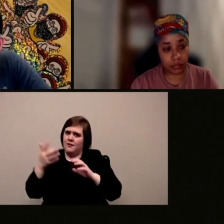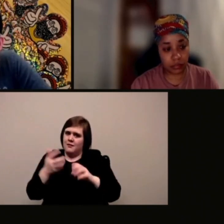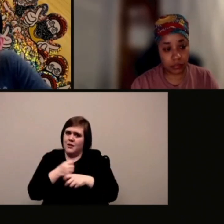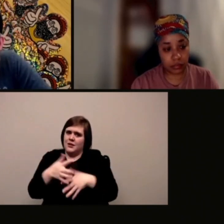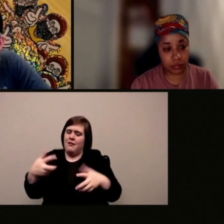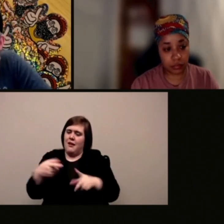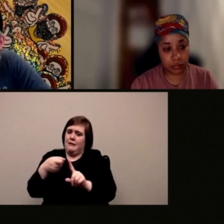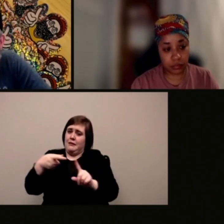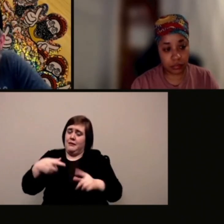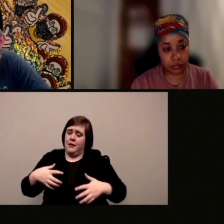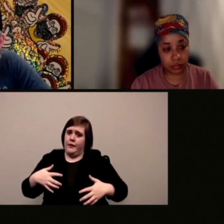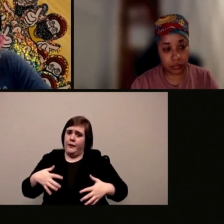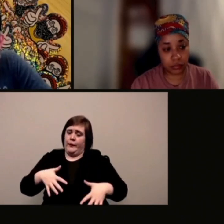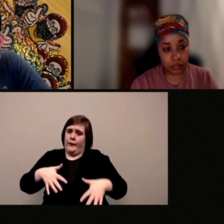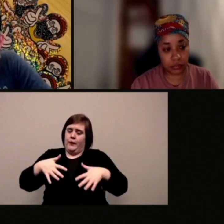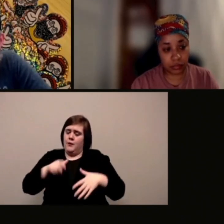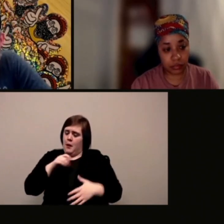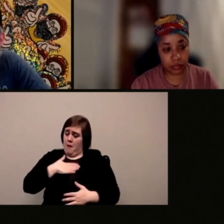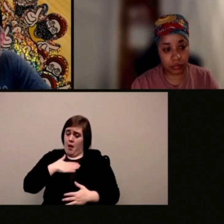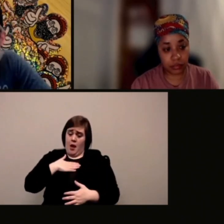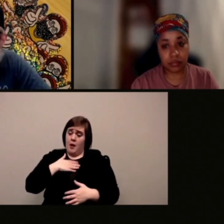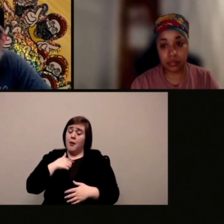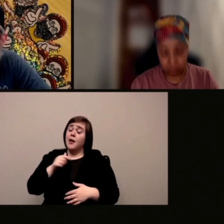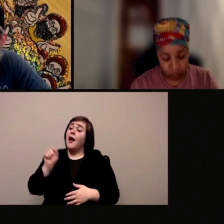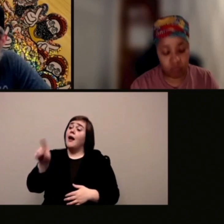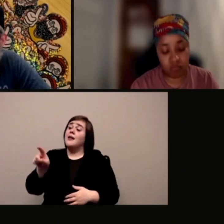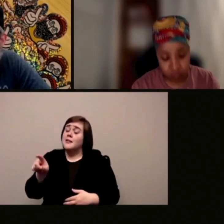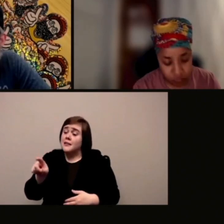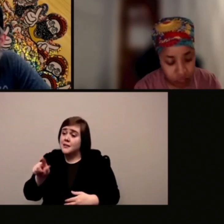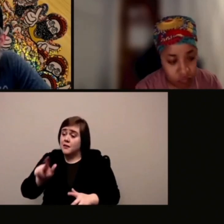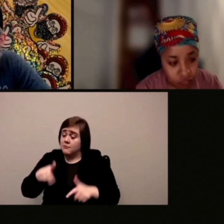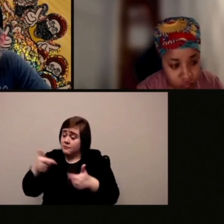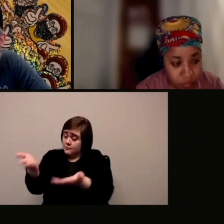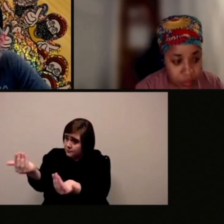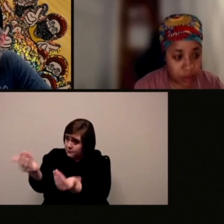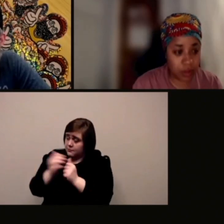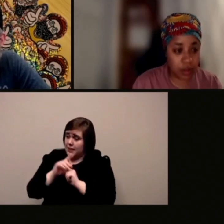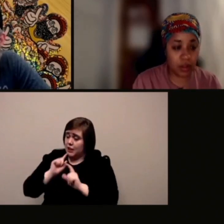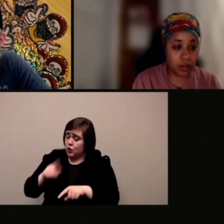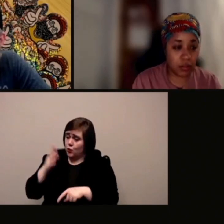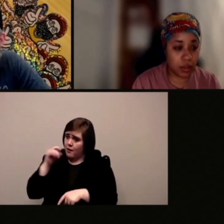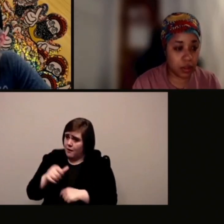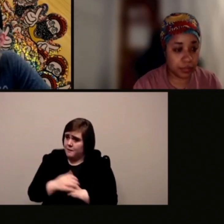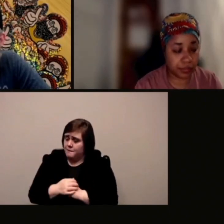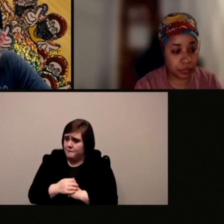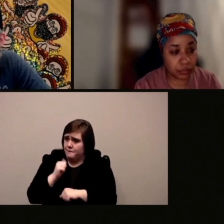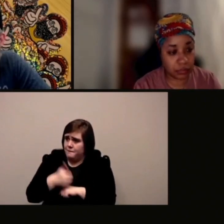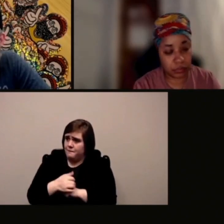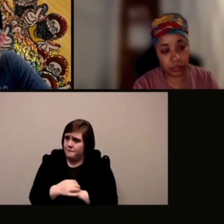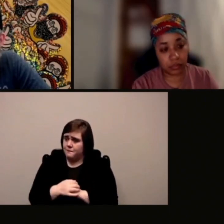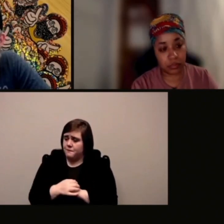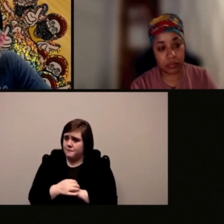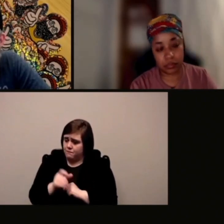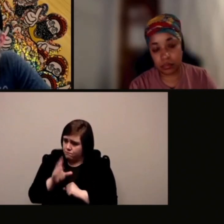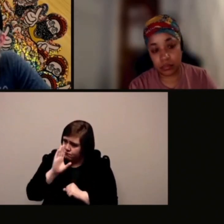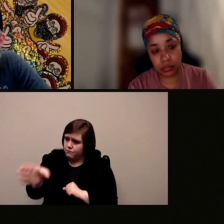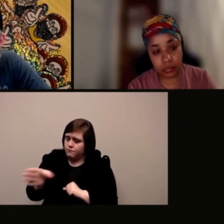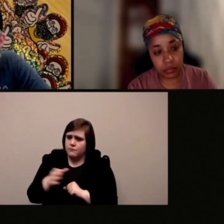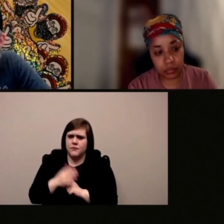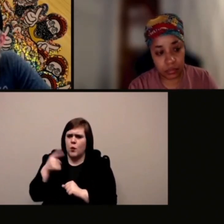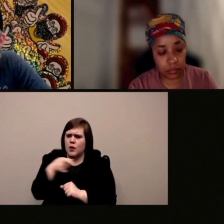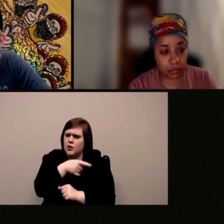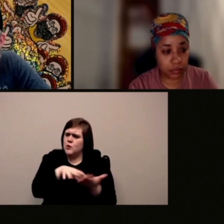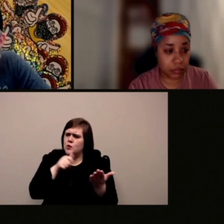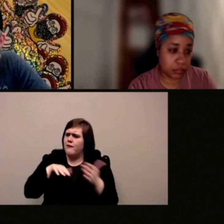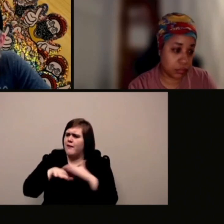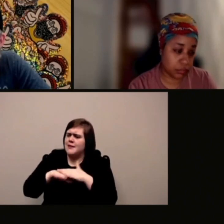my part, but on those who had to answer the question. Why do we not have this? Why are not our students not receiving access to